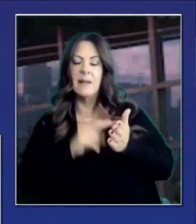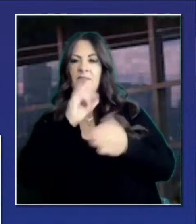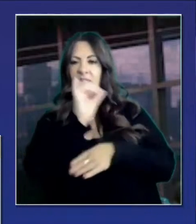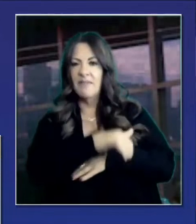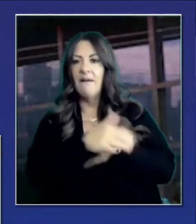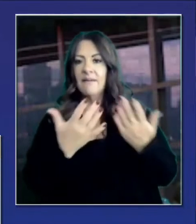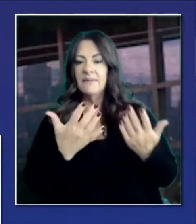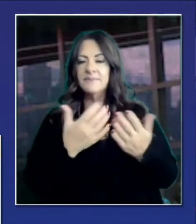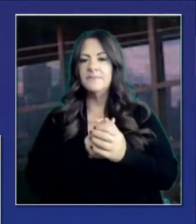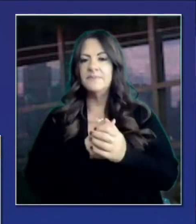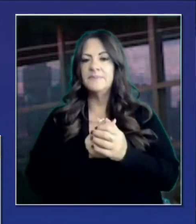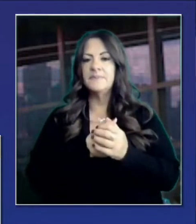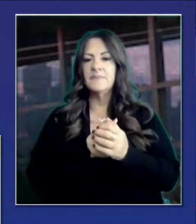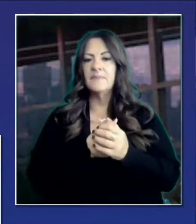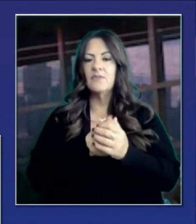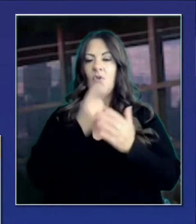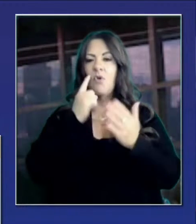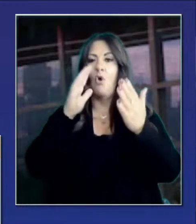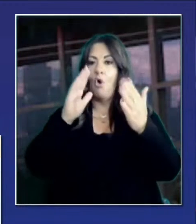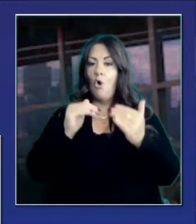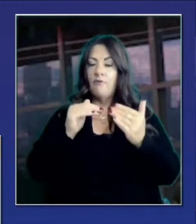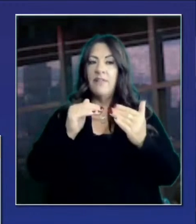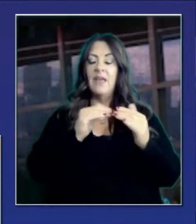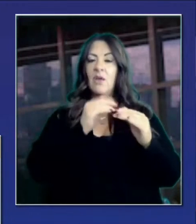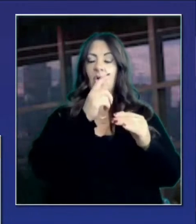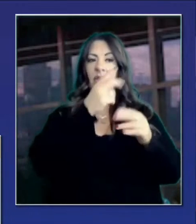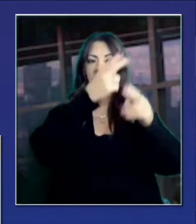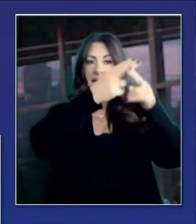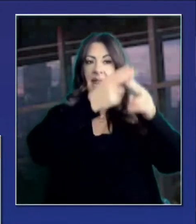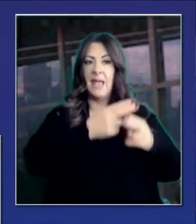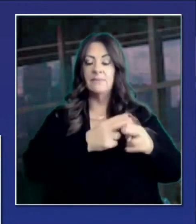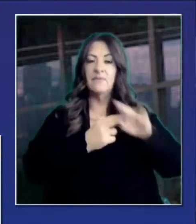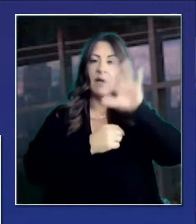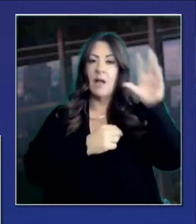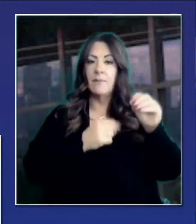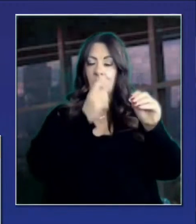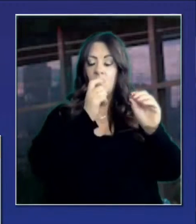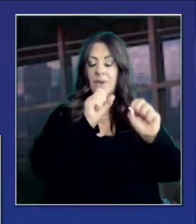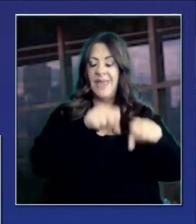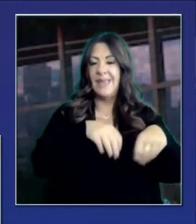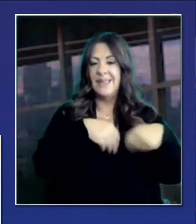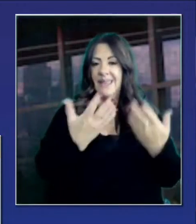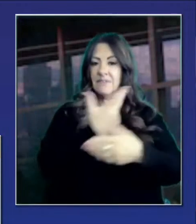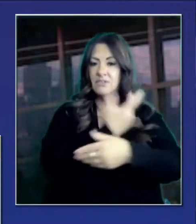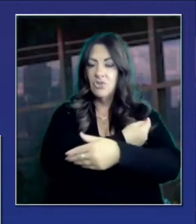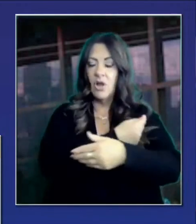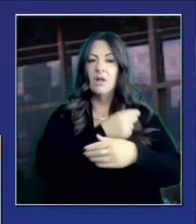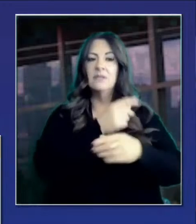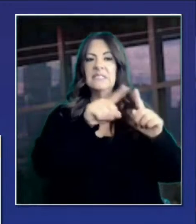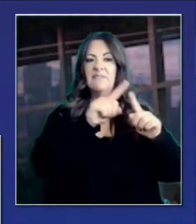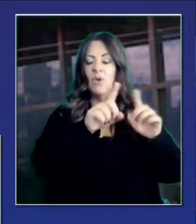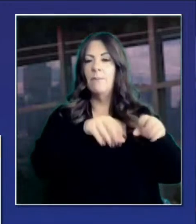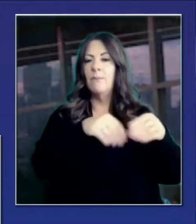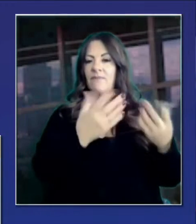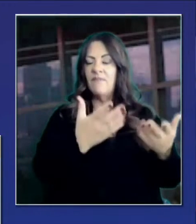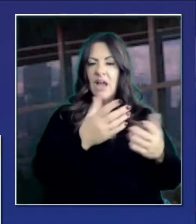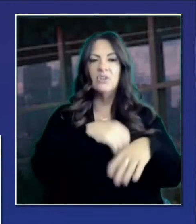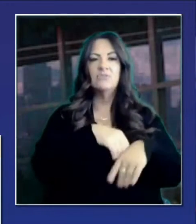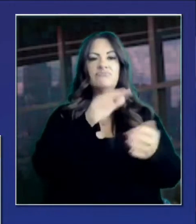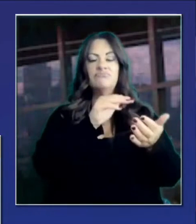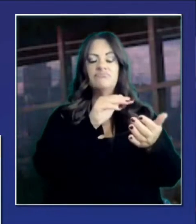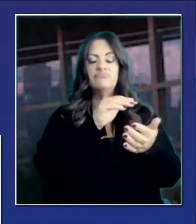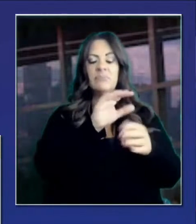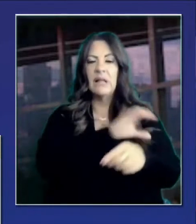as good as the clinics and provider network is good. It gets more robust as more people come online. And so in the pilot